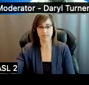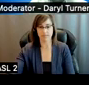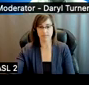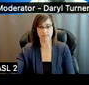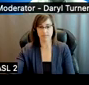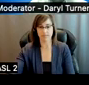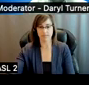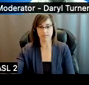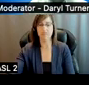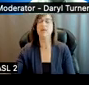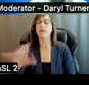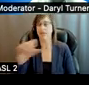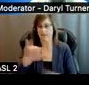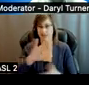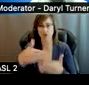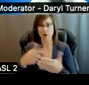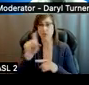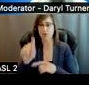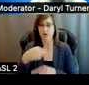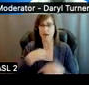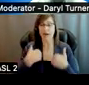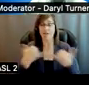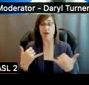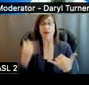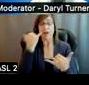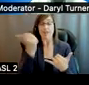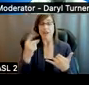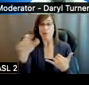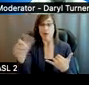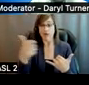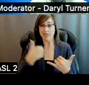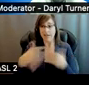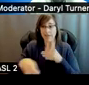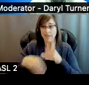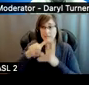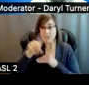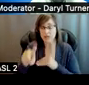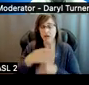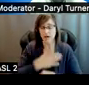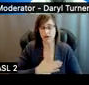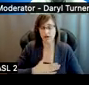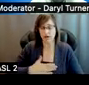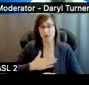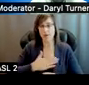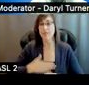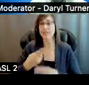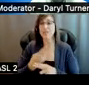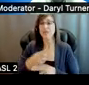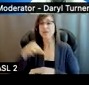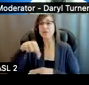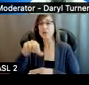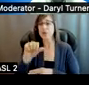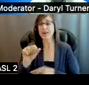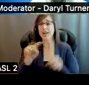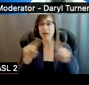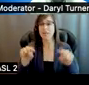Yes, that is all the questions I have at this time. Okay. If anyone else has any additional questions, please use the Q&A box